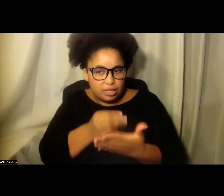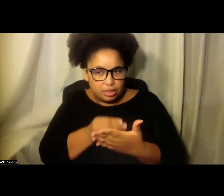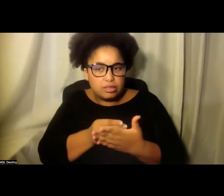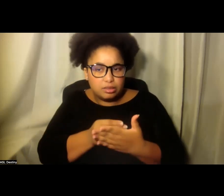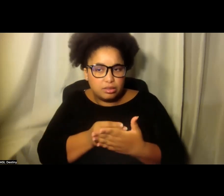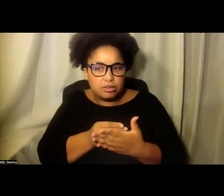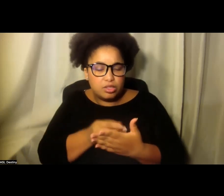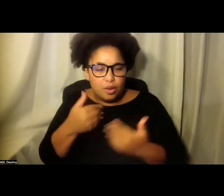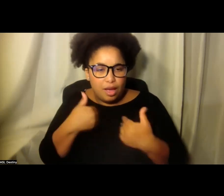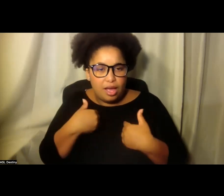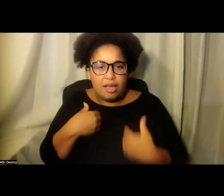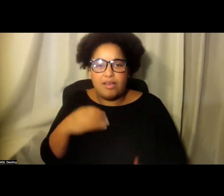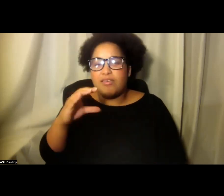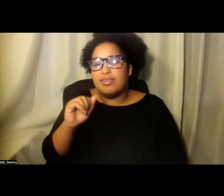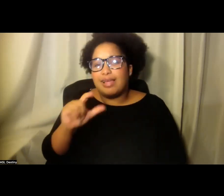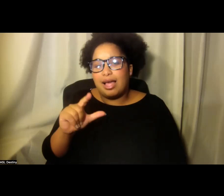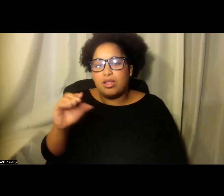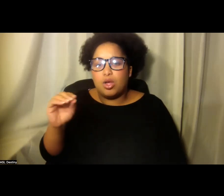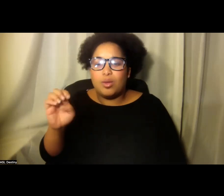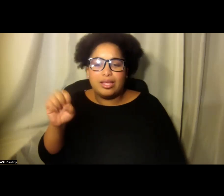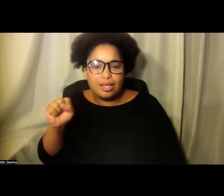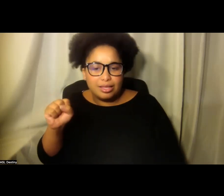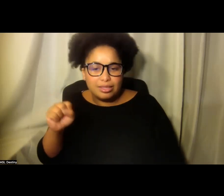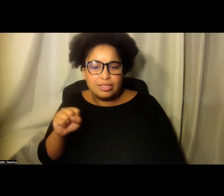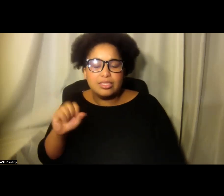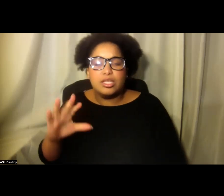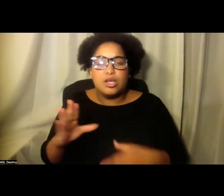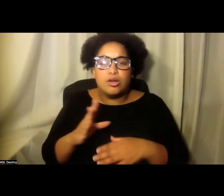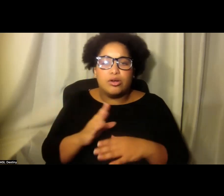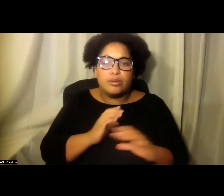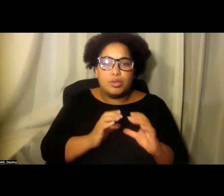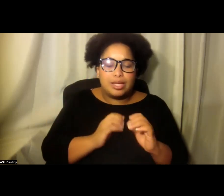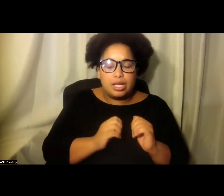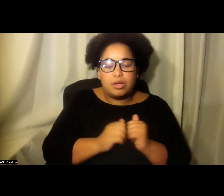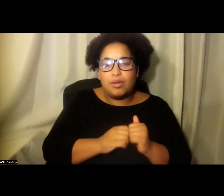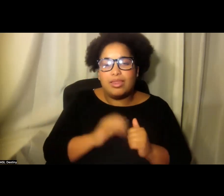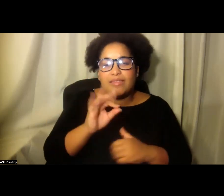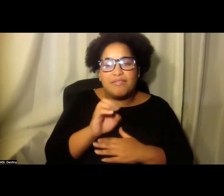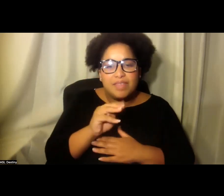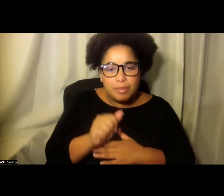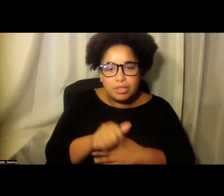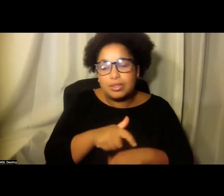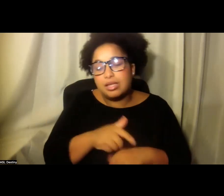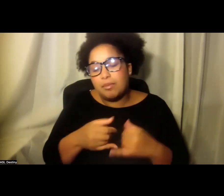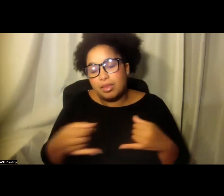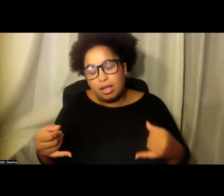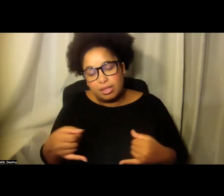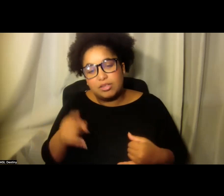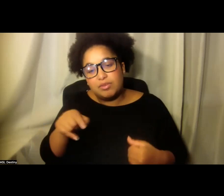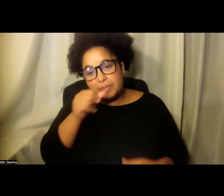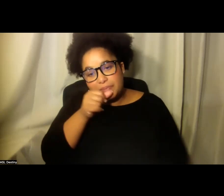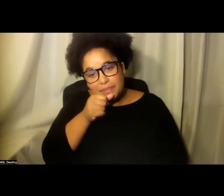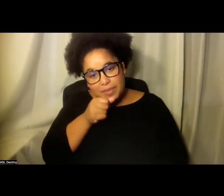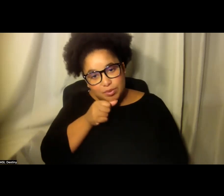You have Cal OES interfacing with FEMA also on this. So the timeline, you have to be